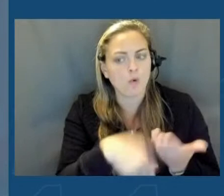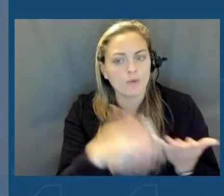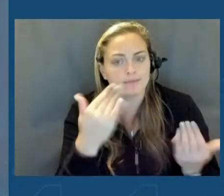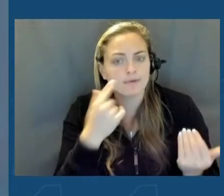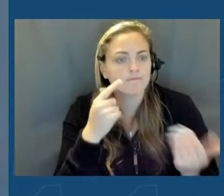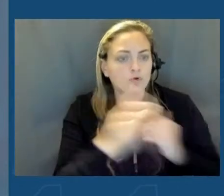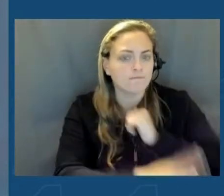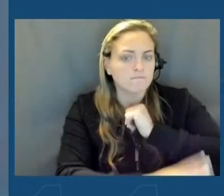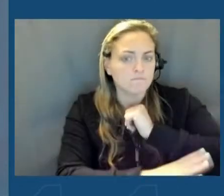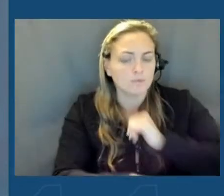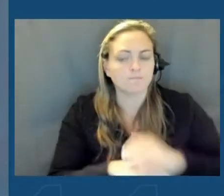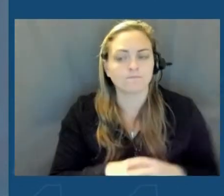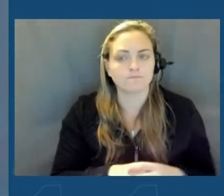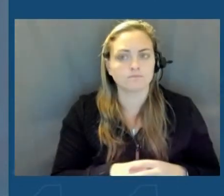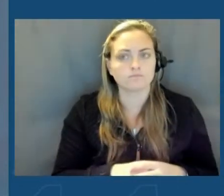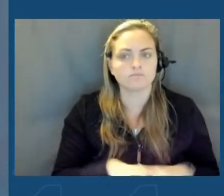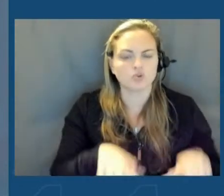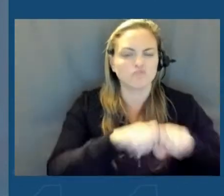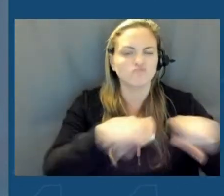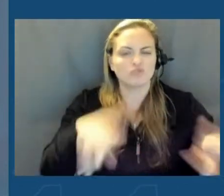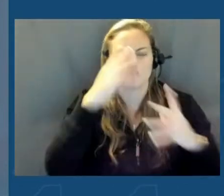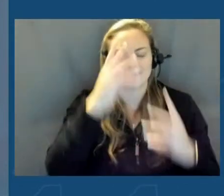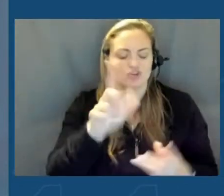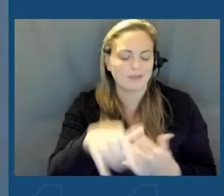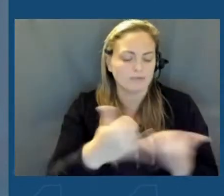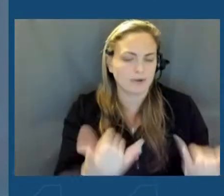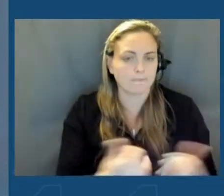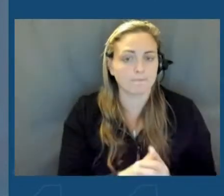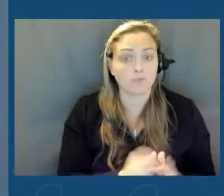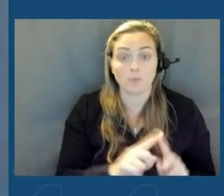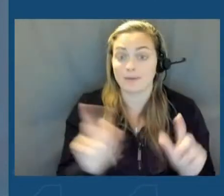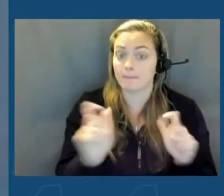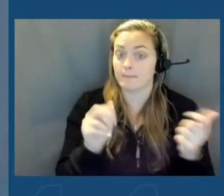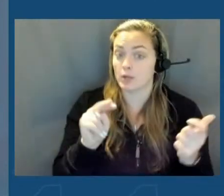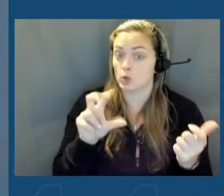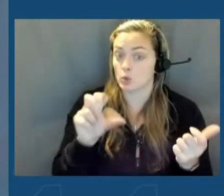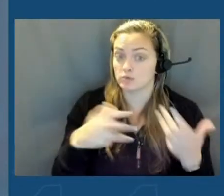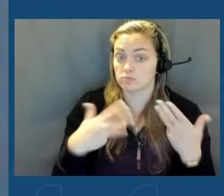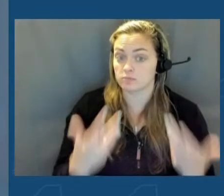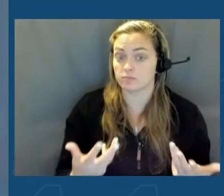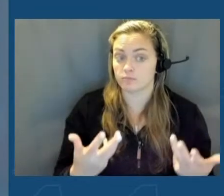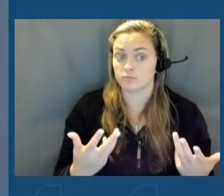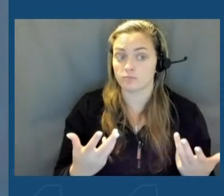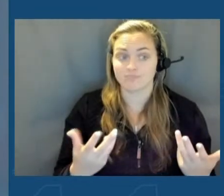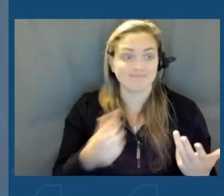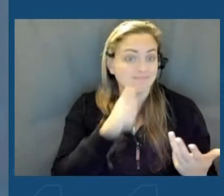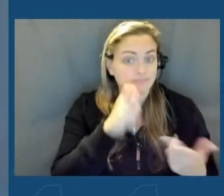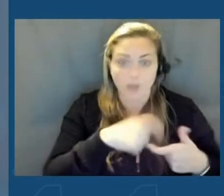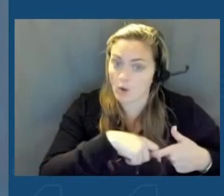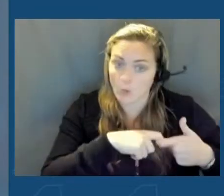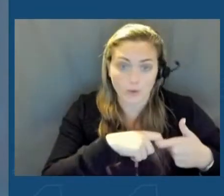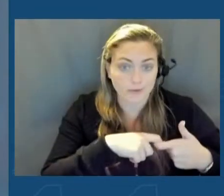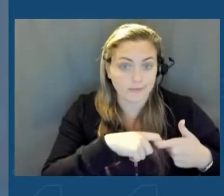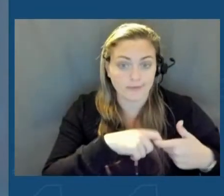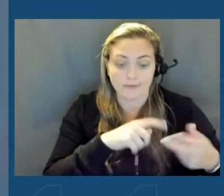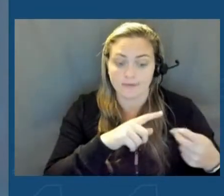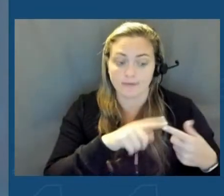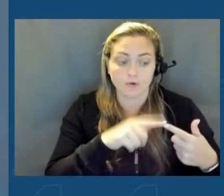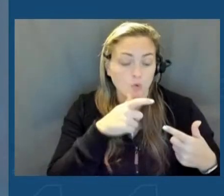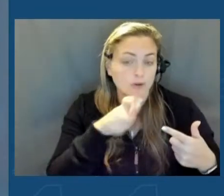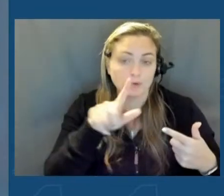that information is coming out later today. But the big news is no more quarantining, no more test to